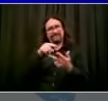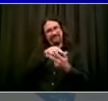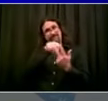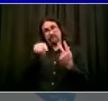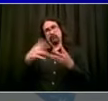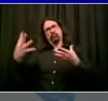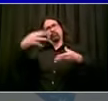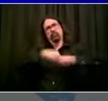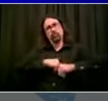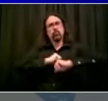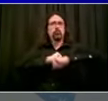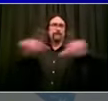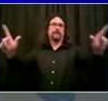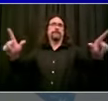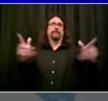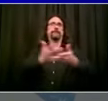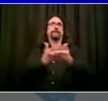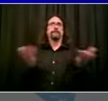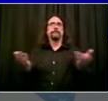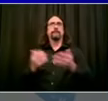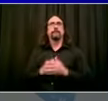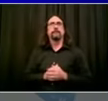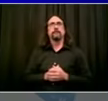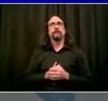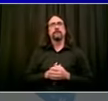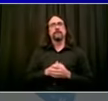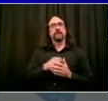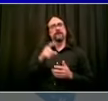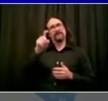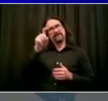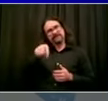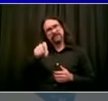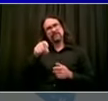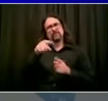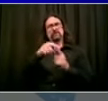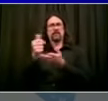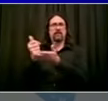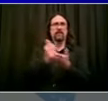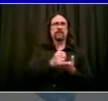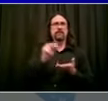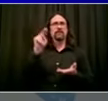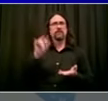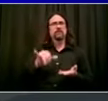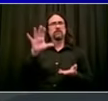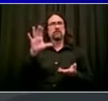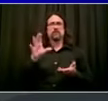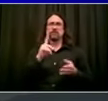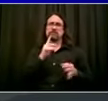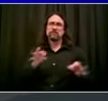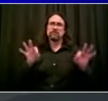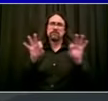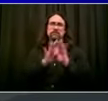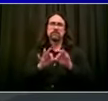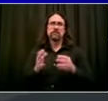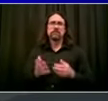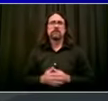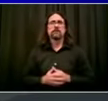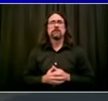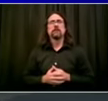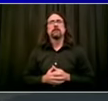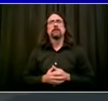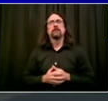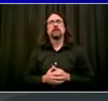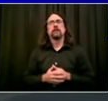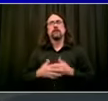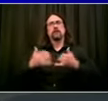future. Okay. So now let me talk about our indicators, give you the overall picture for New York City. Indicator number 1,